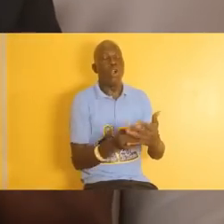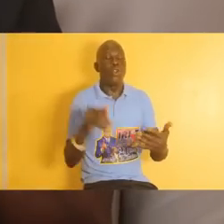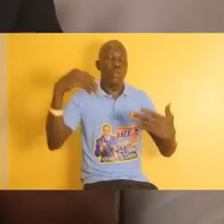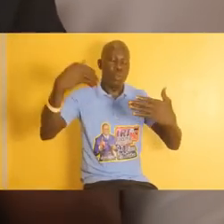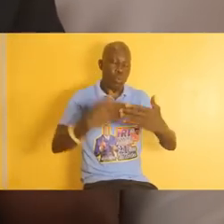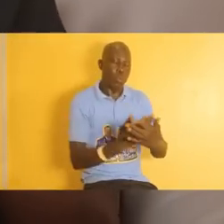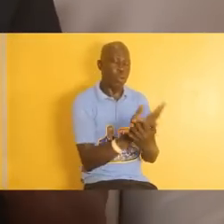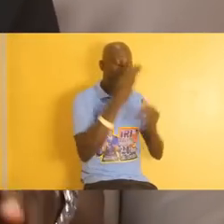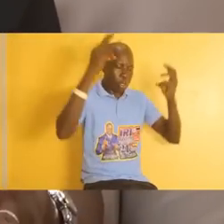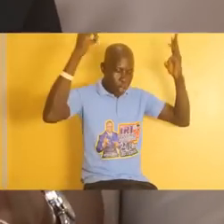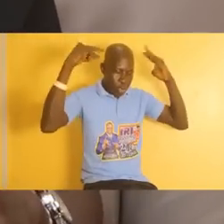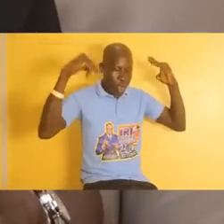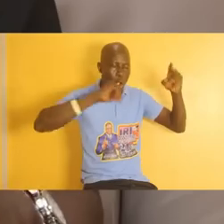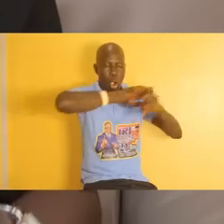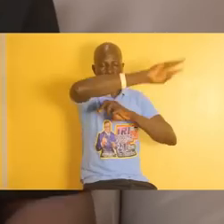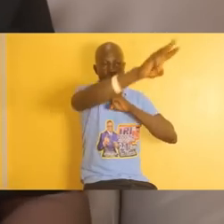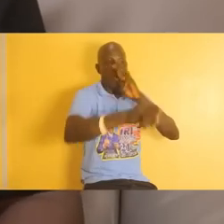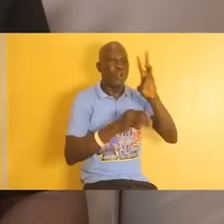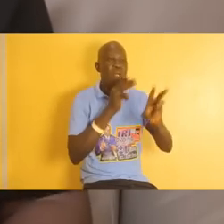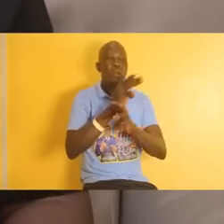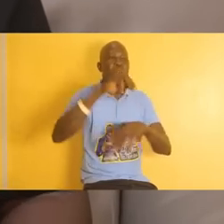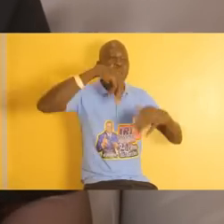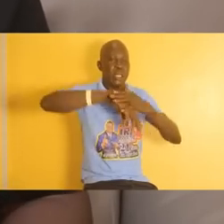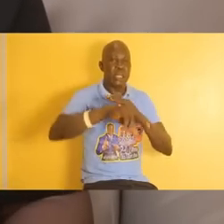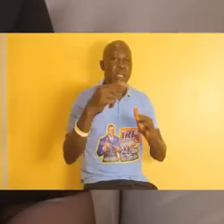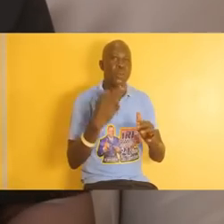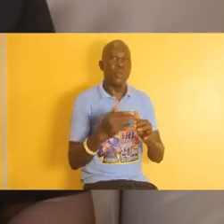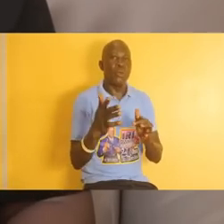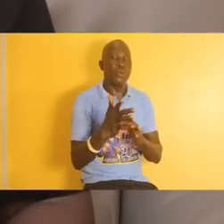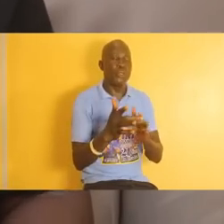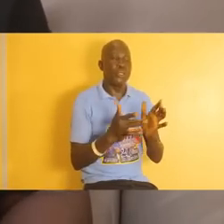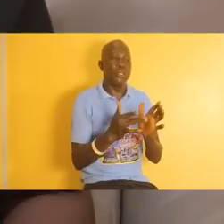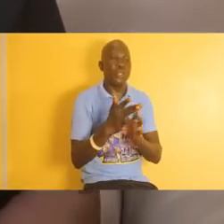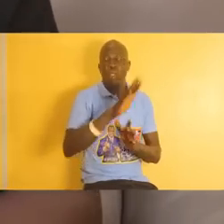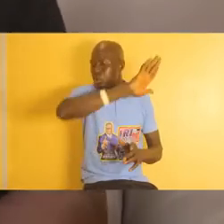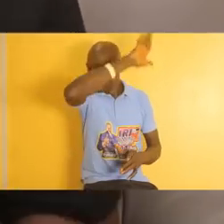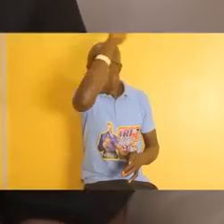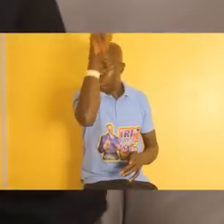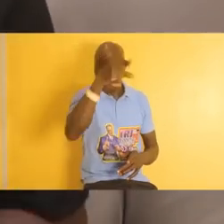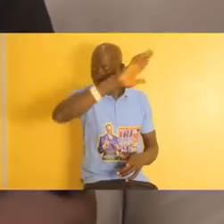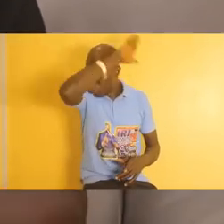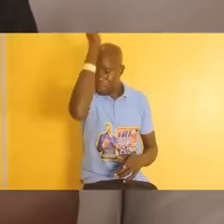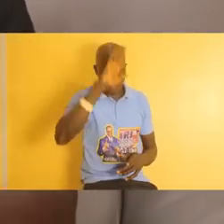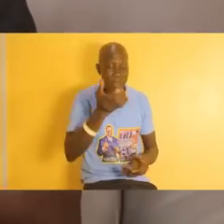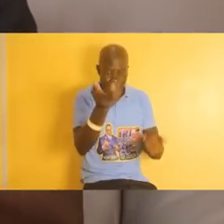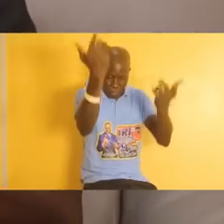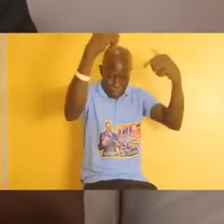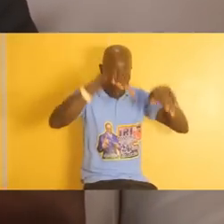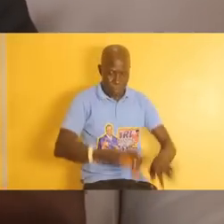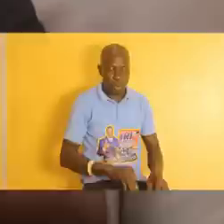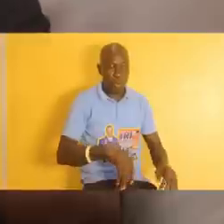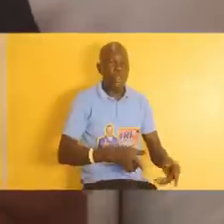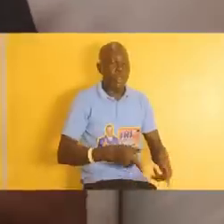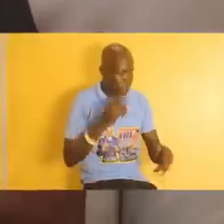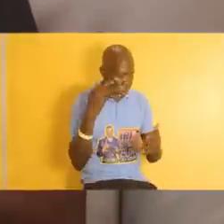the morning you will go well. The one that is God in the name of Jesus. Amen. You will never